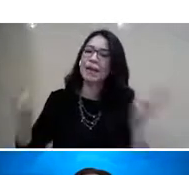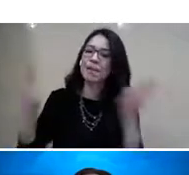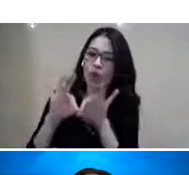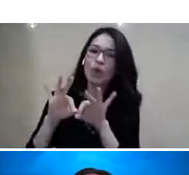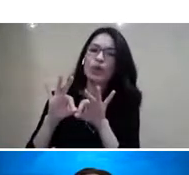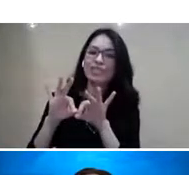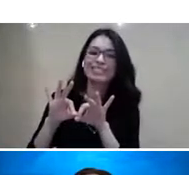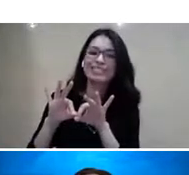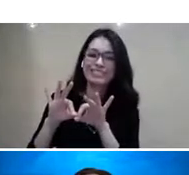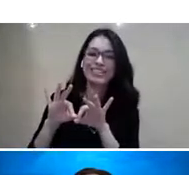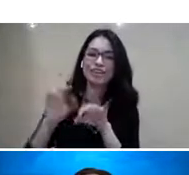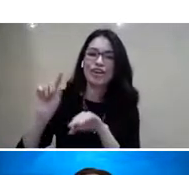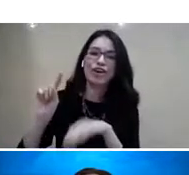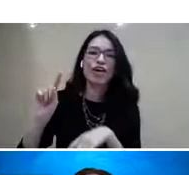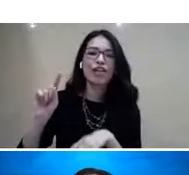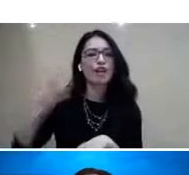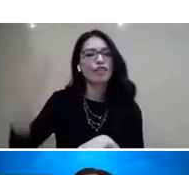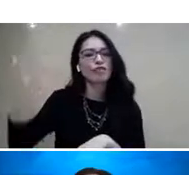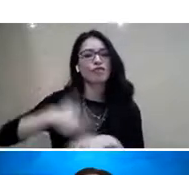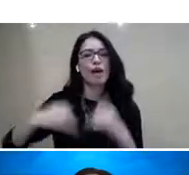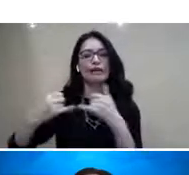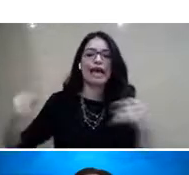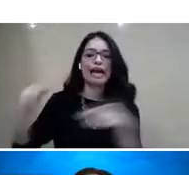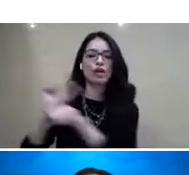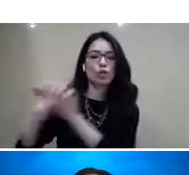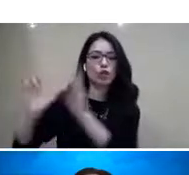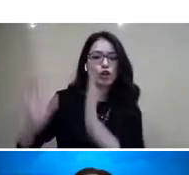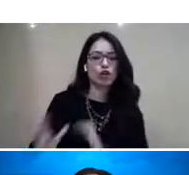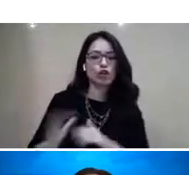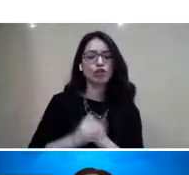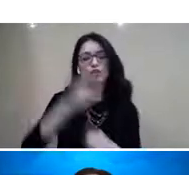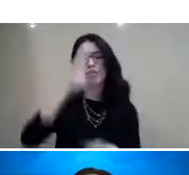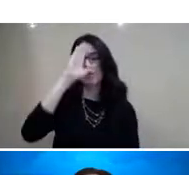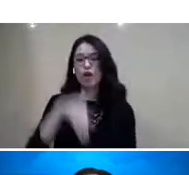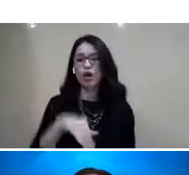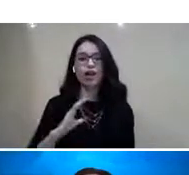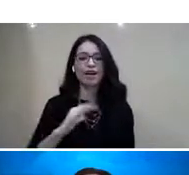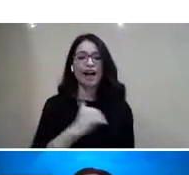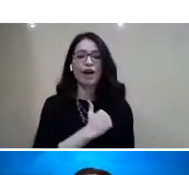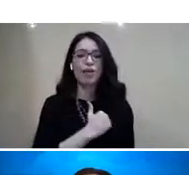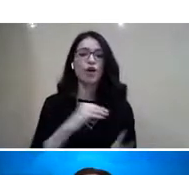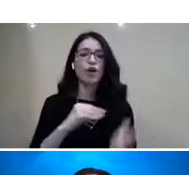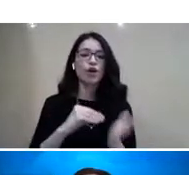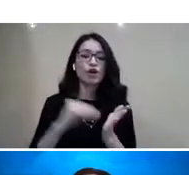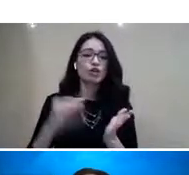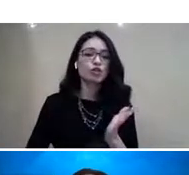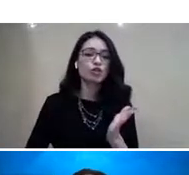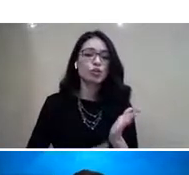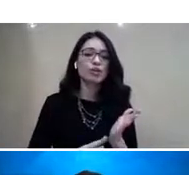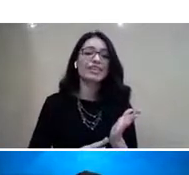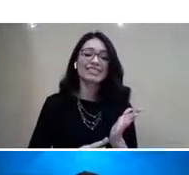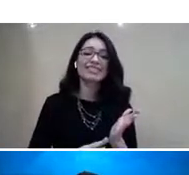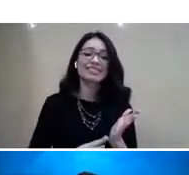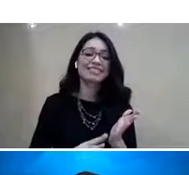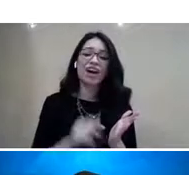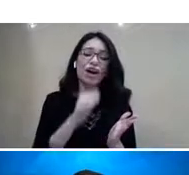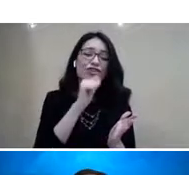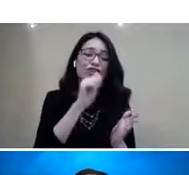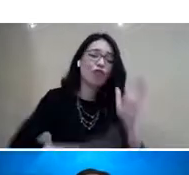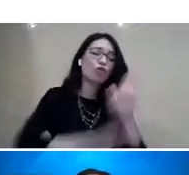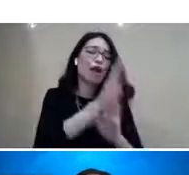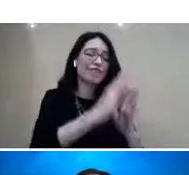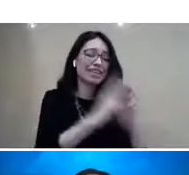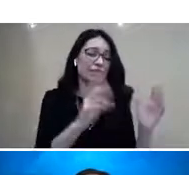all students are thriving as much as they can with distance learning, and we need to get students back. This is